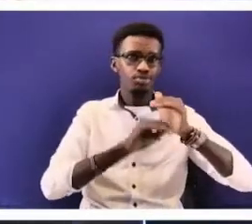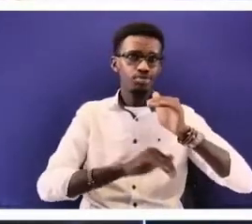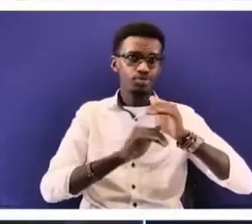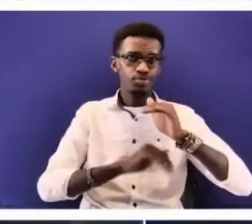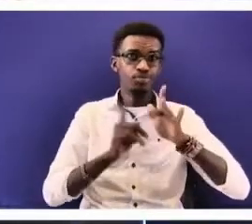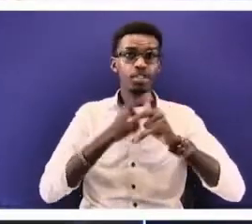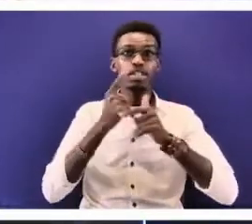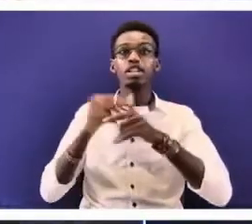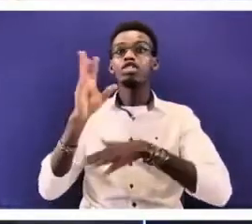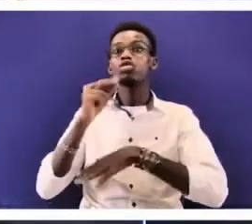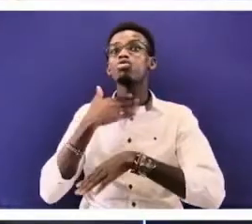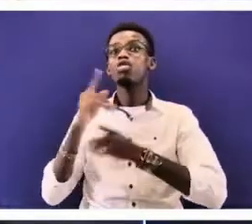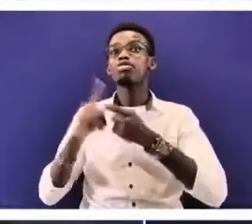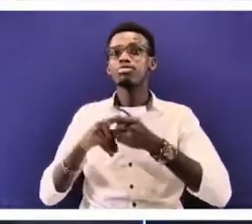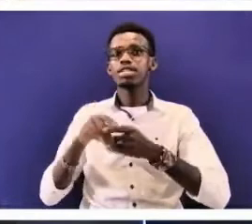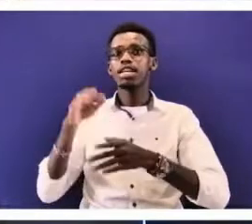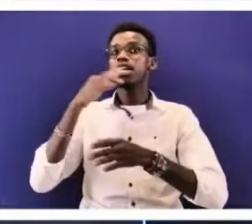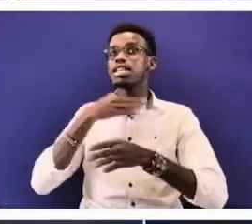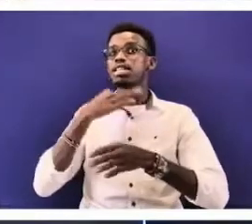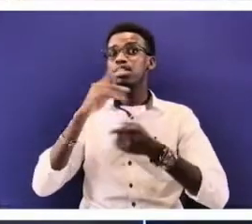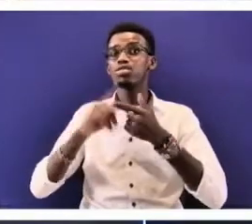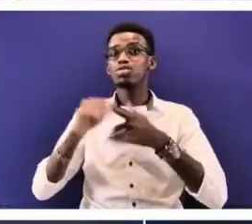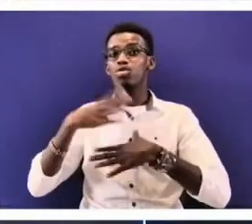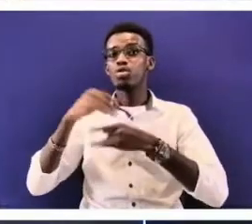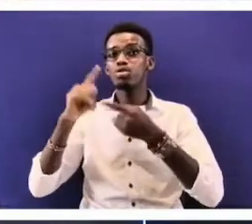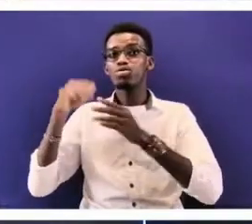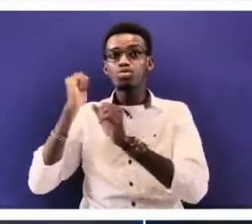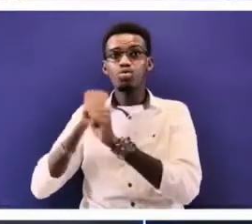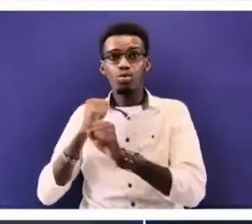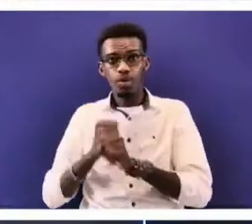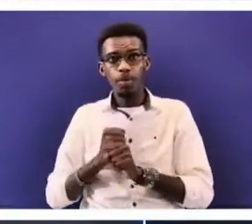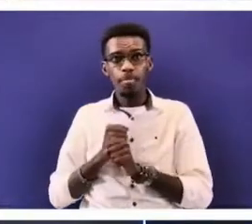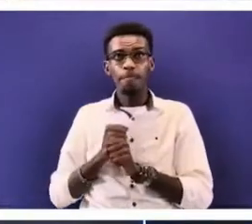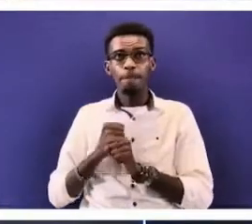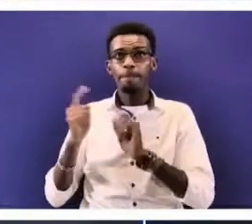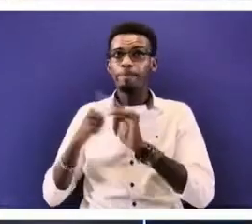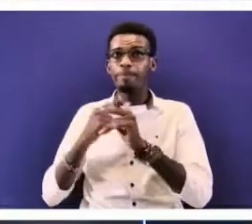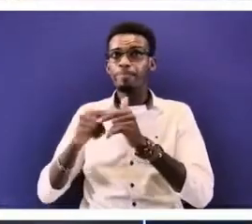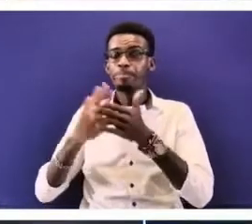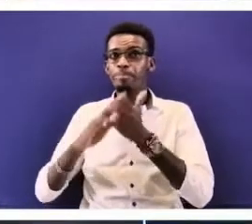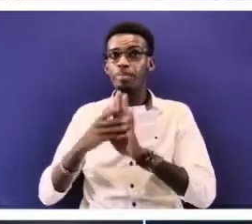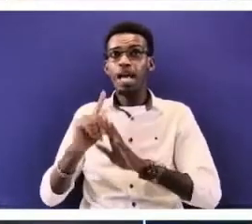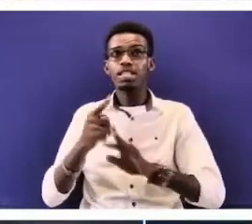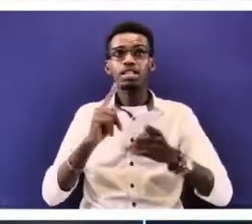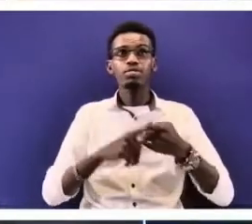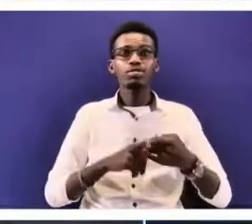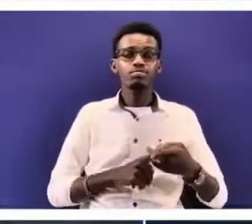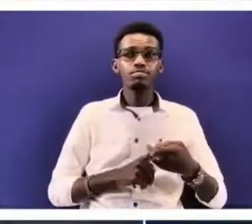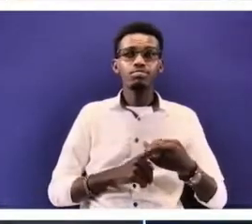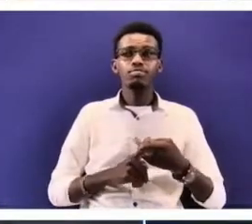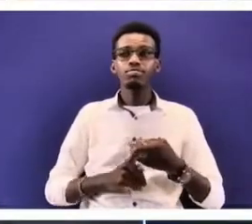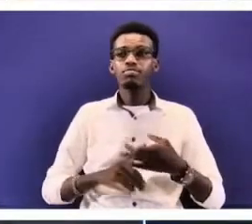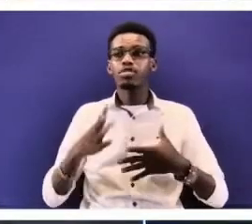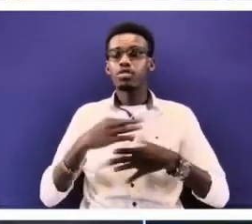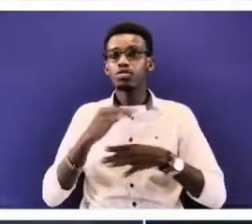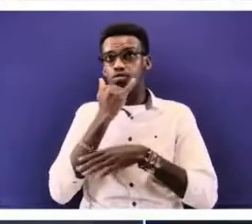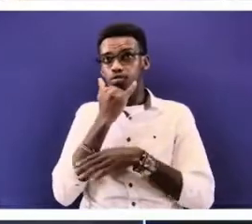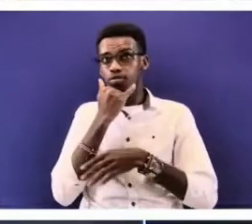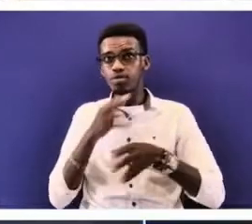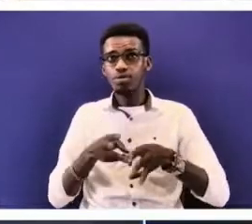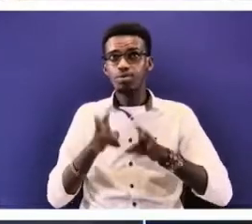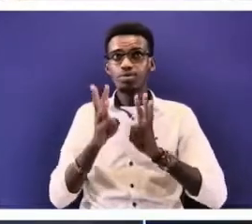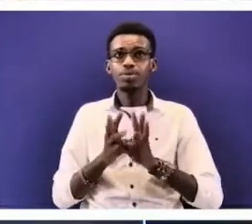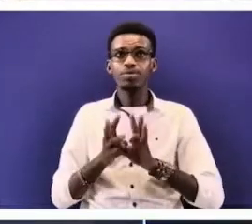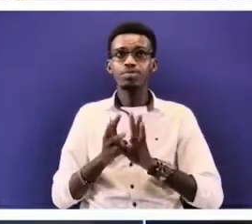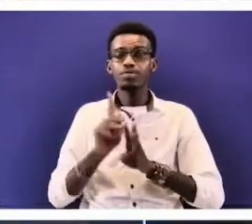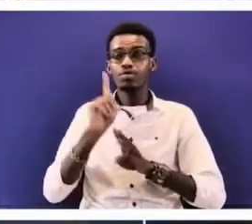no longer excited about going to work. You begin to cut corners.